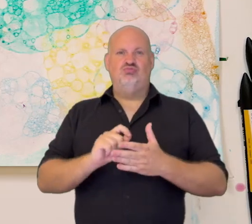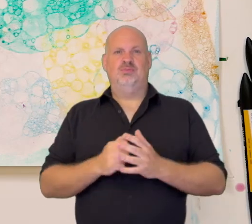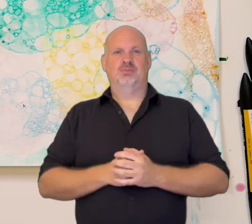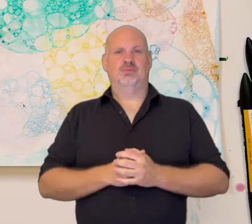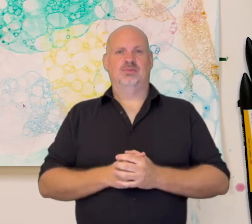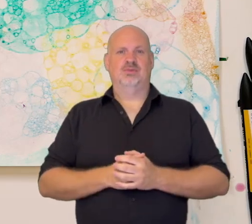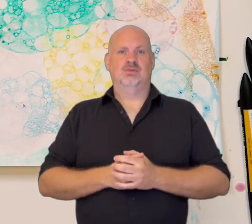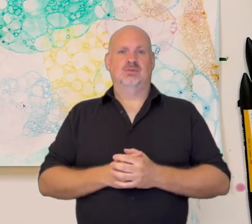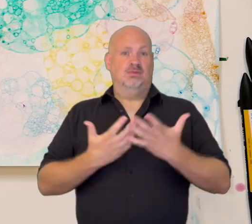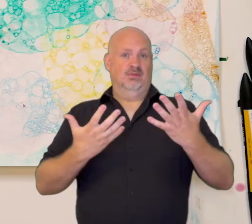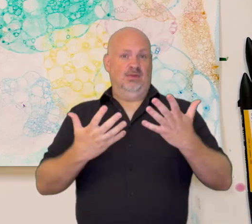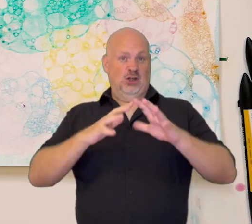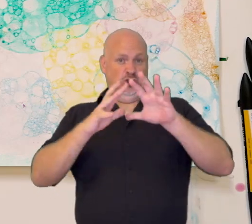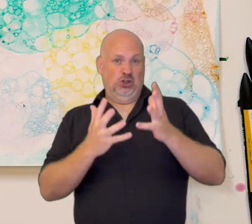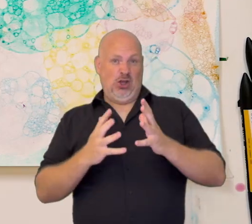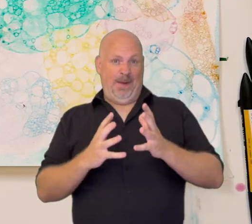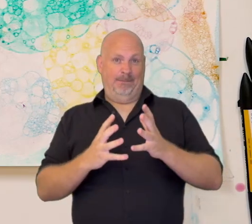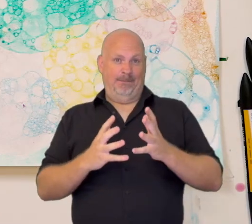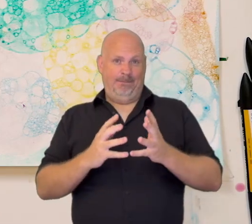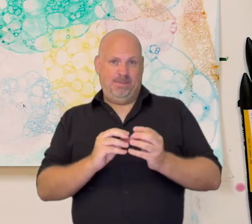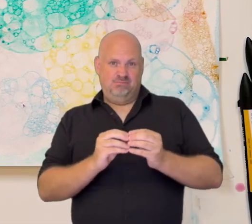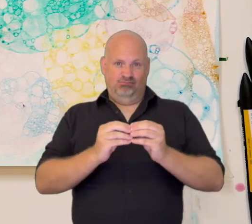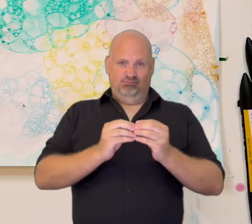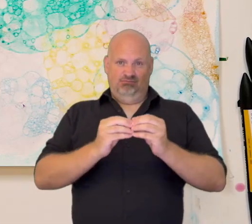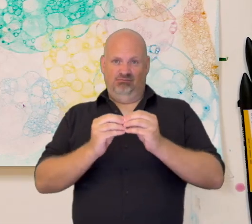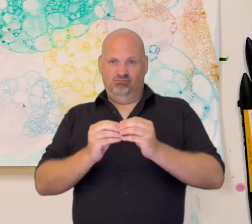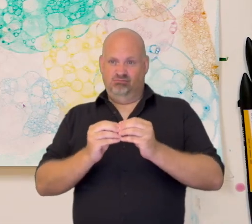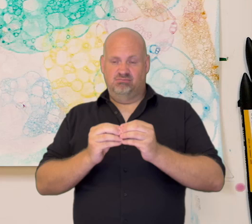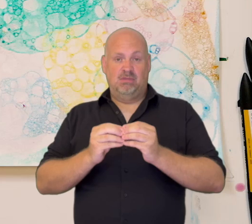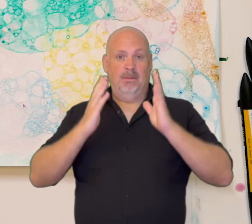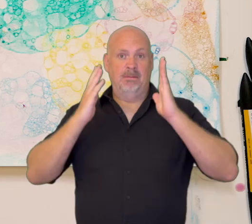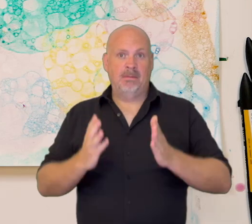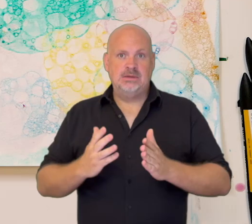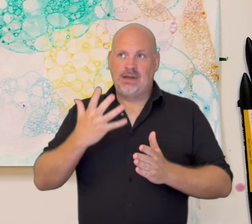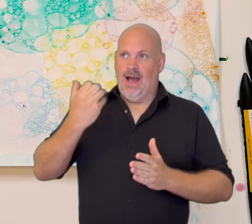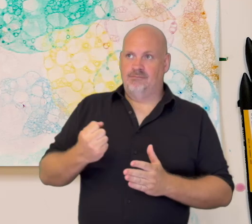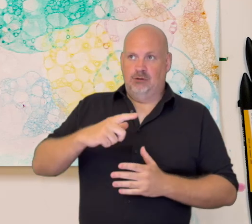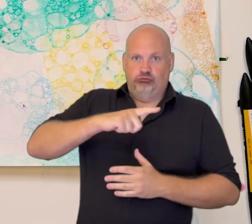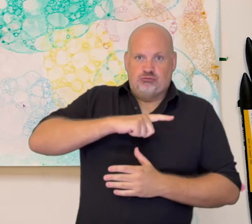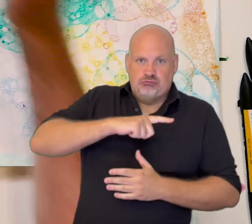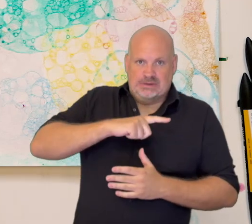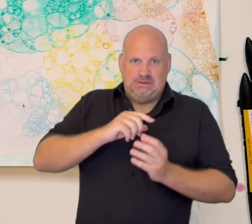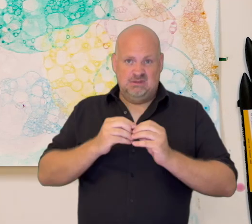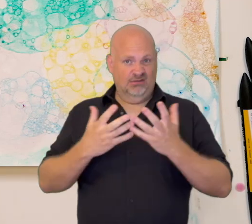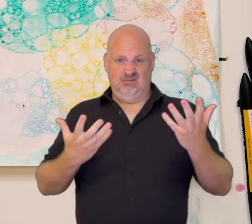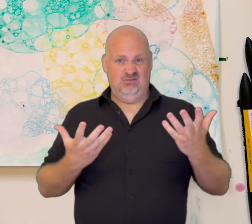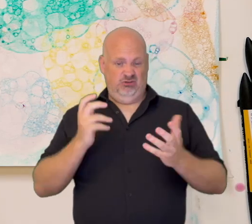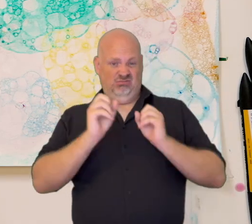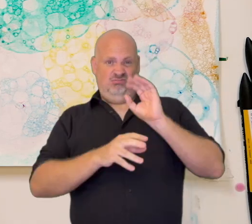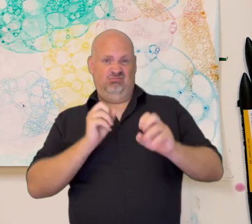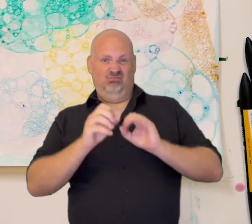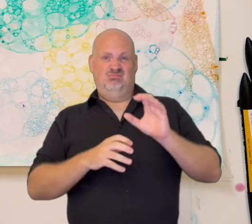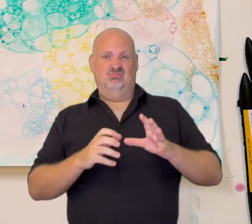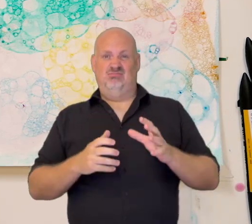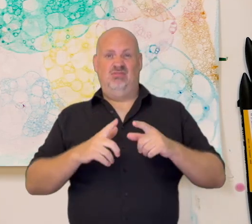So they're just making these shapes. They don't have any kind of reason necessarily, apart from maybe that they're floating in